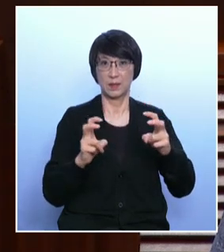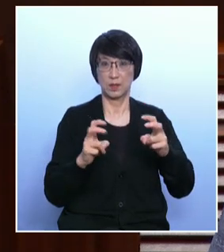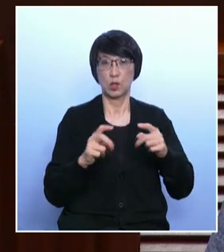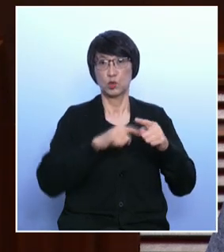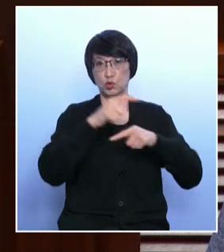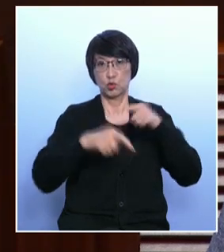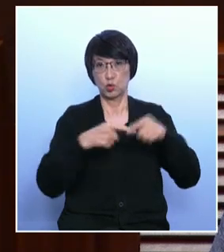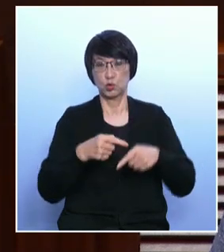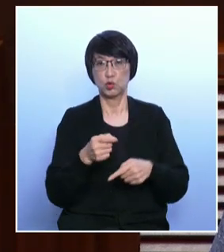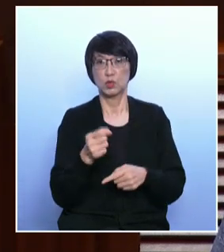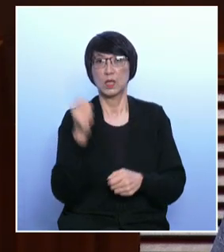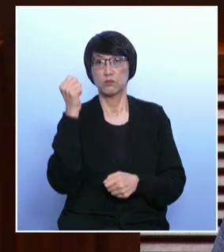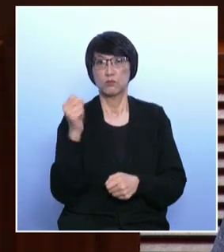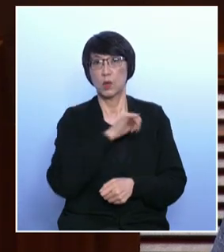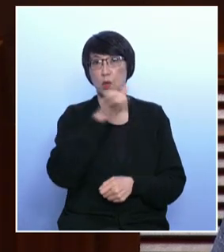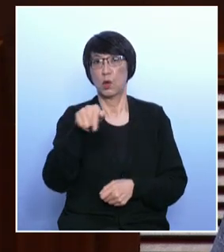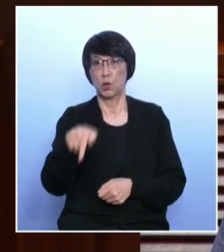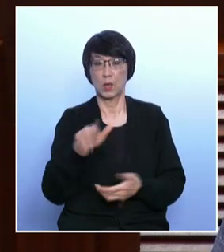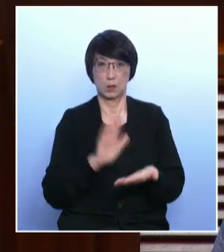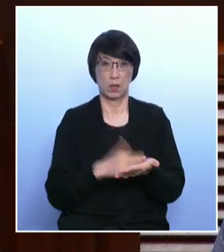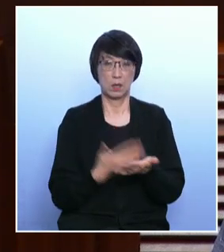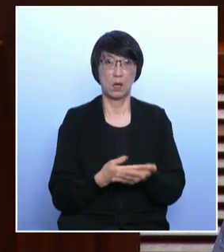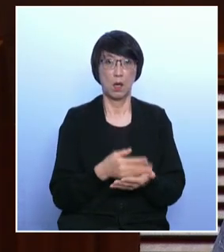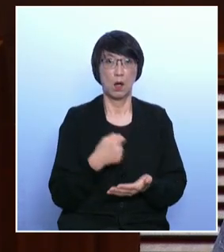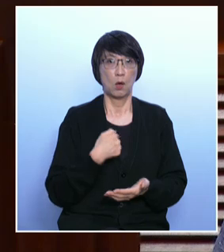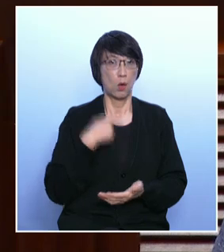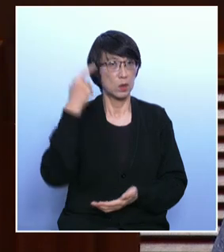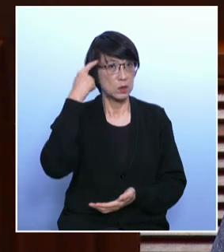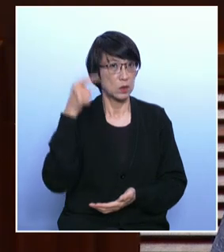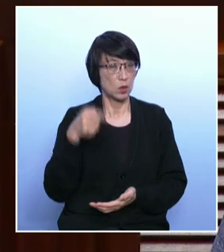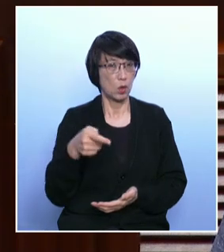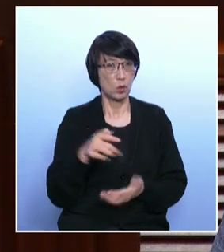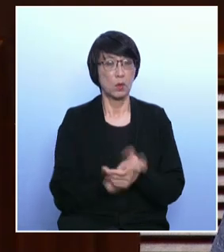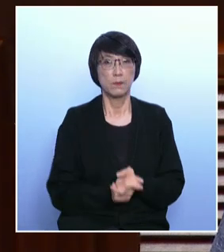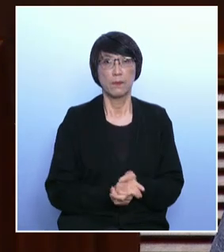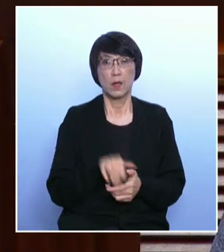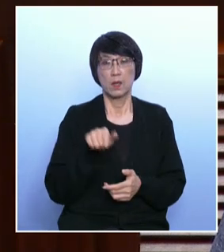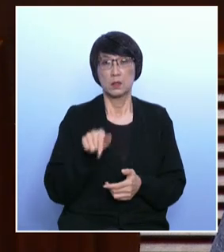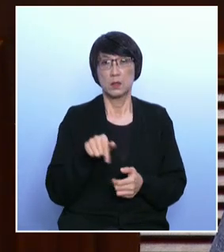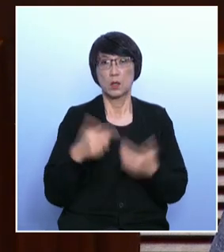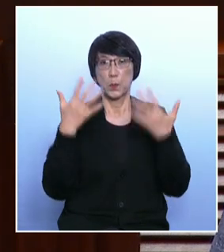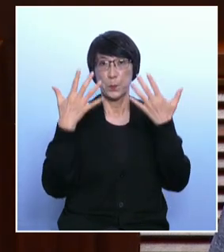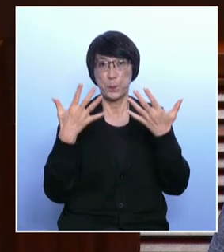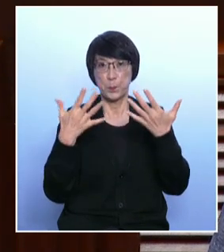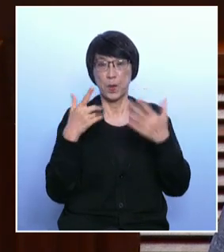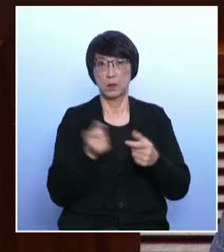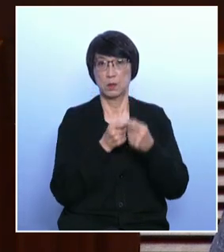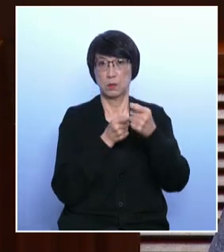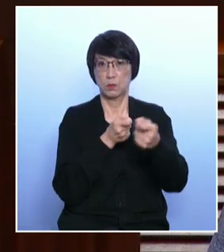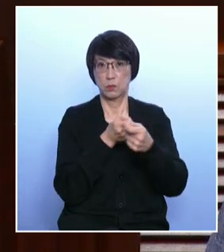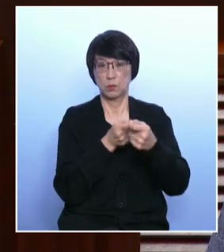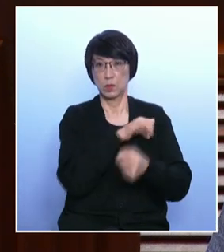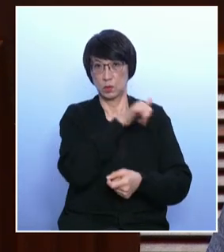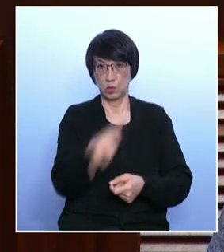Much of the footfall rely on the MTR to be connected to the hospital. As I understand,